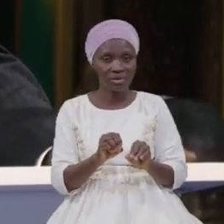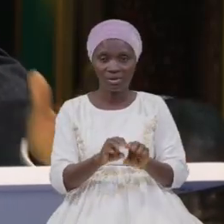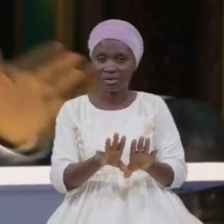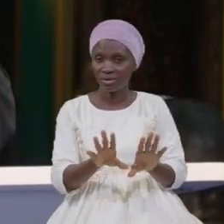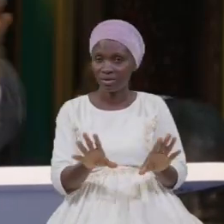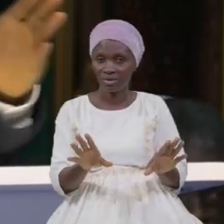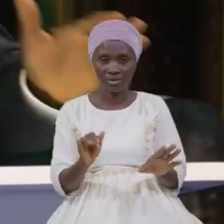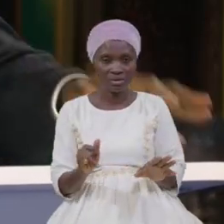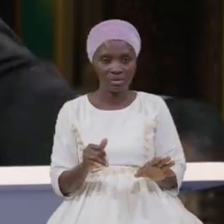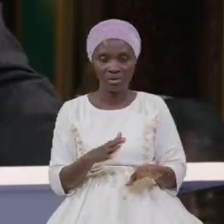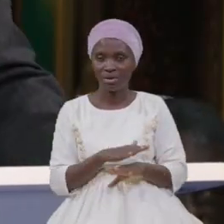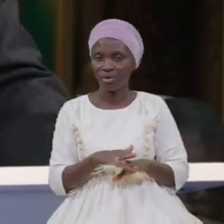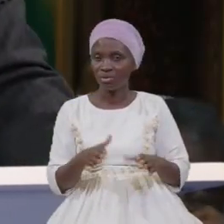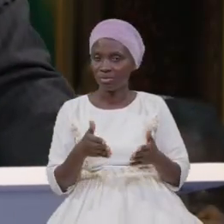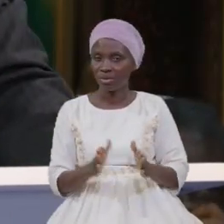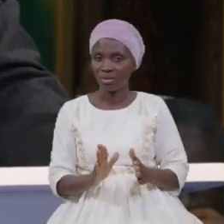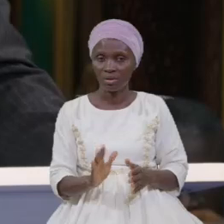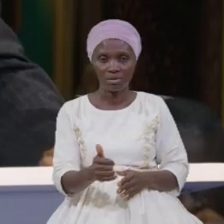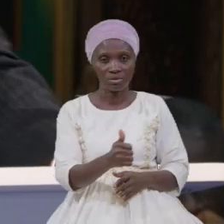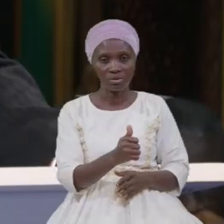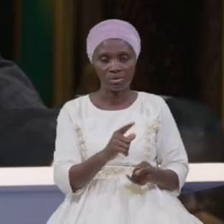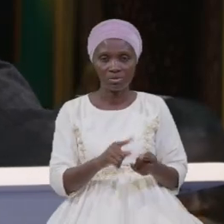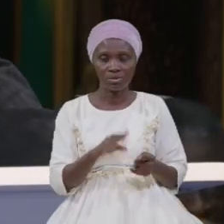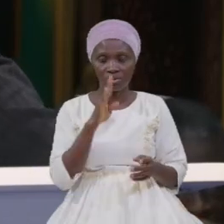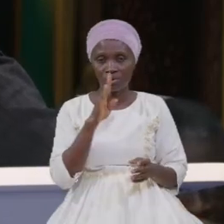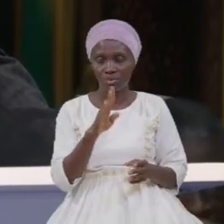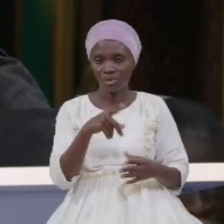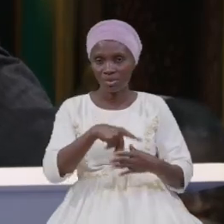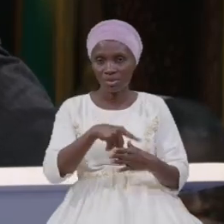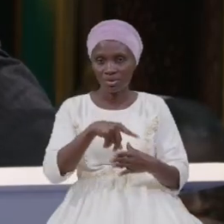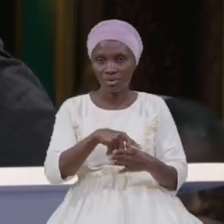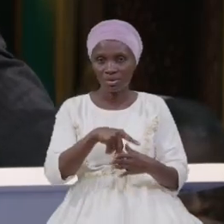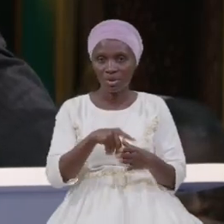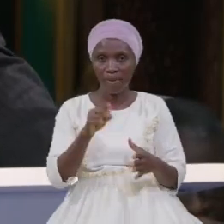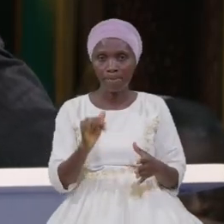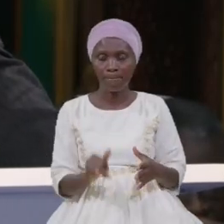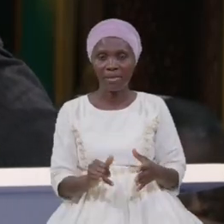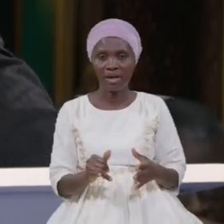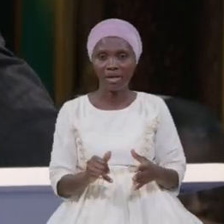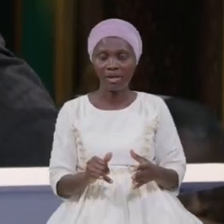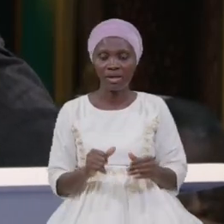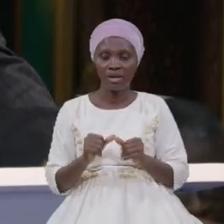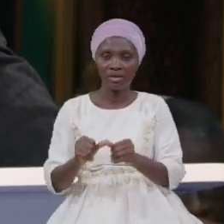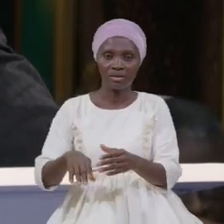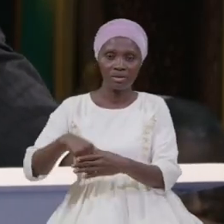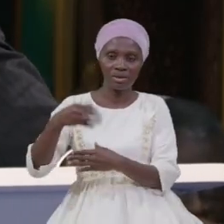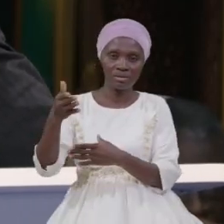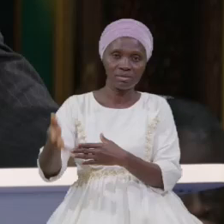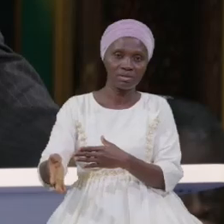Don't allow yourself to be cheated by staying away. The Lord loves